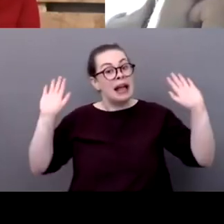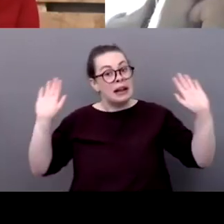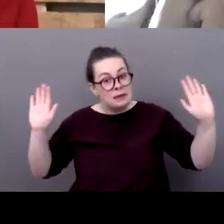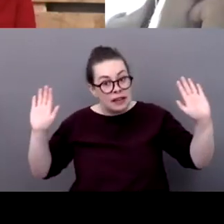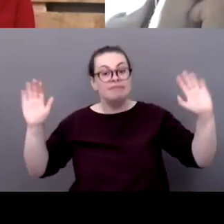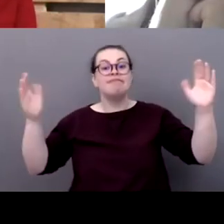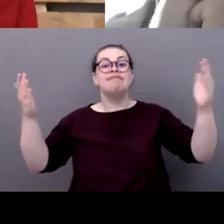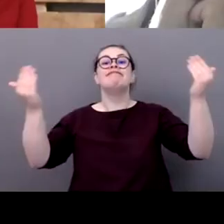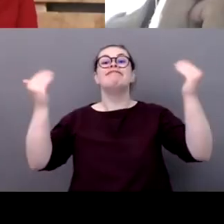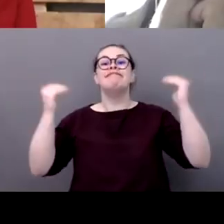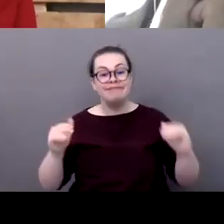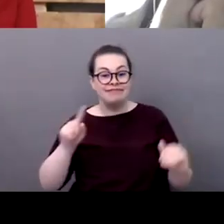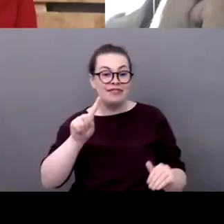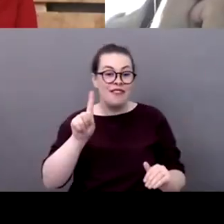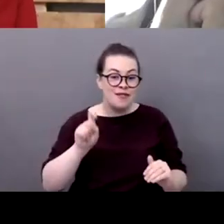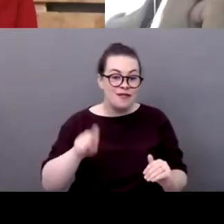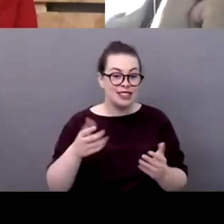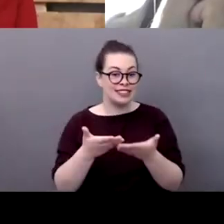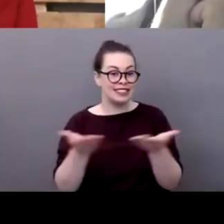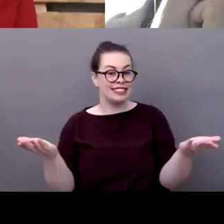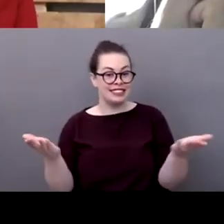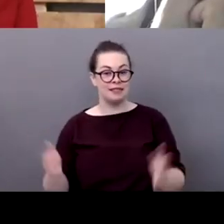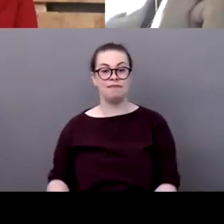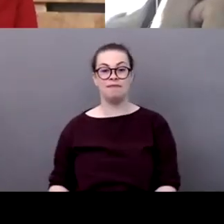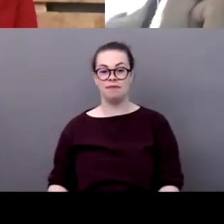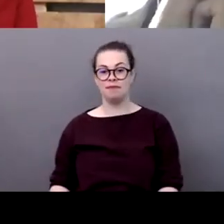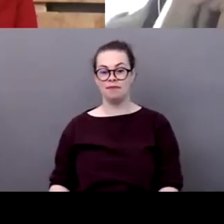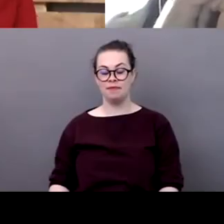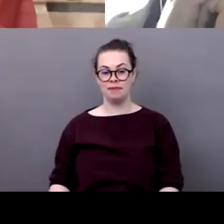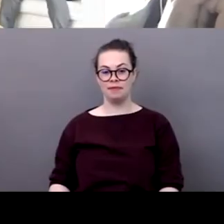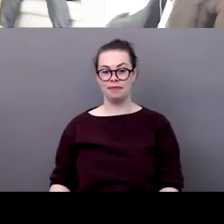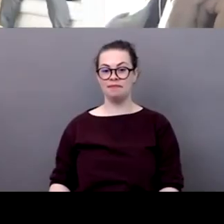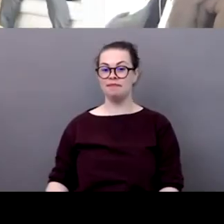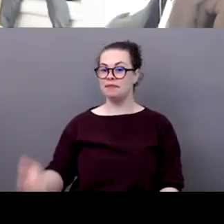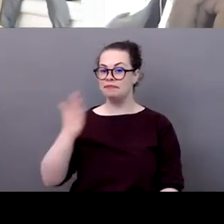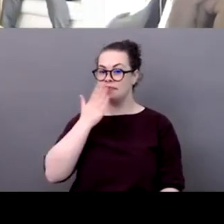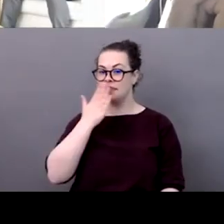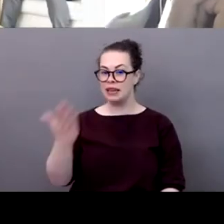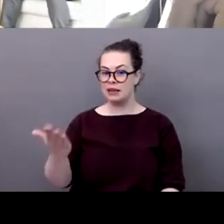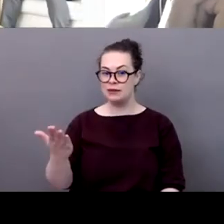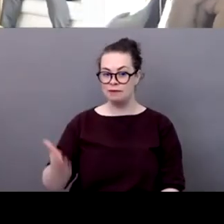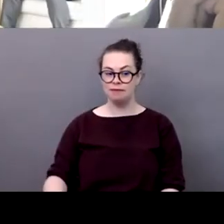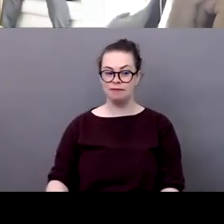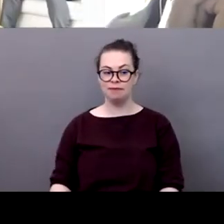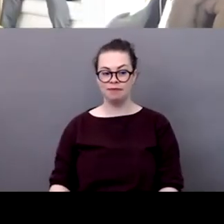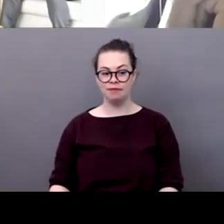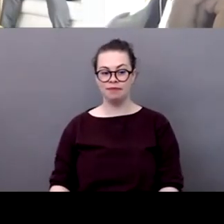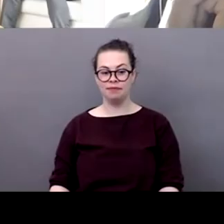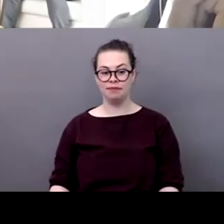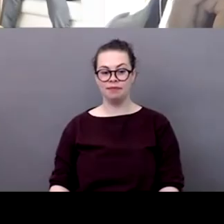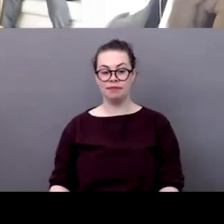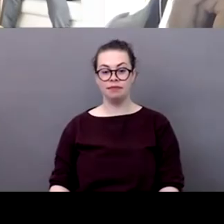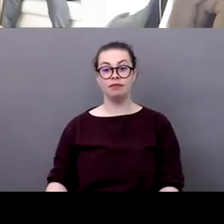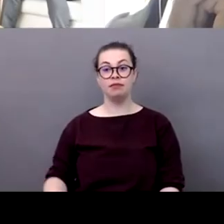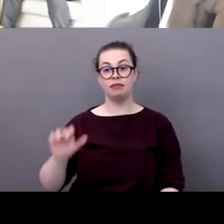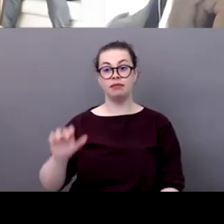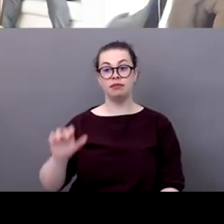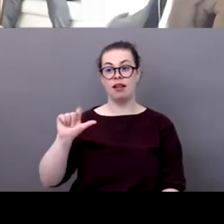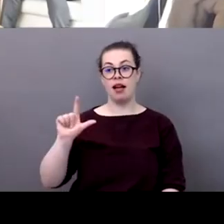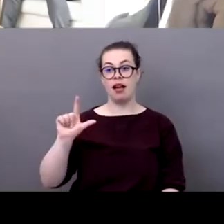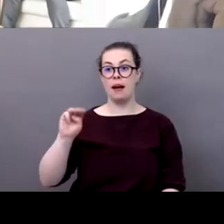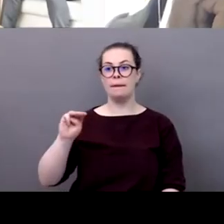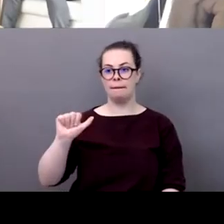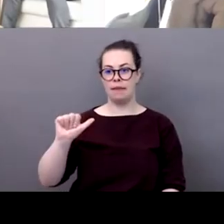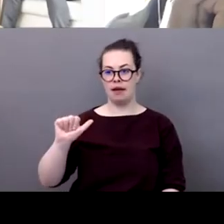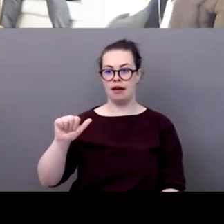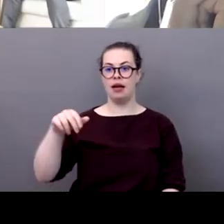questions from the public, Yann. Yes, thanks, Anne-Laure. So I think the question is from Alma Papic,